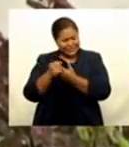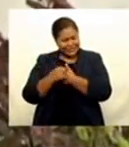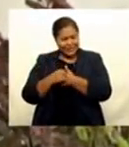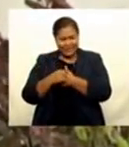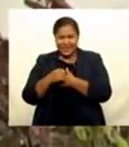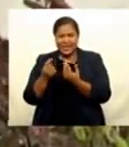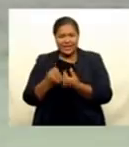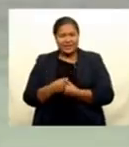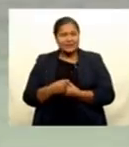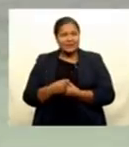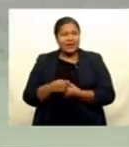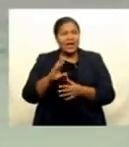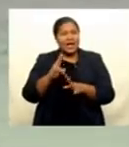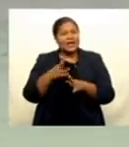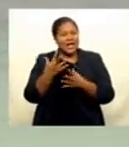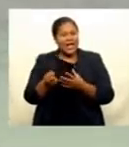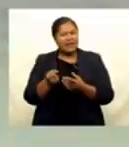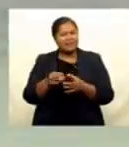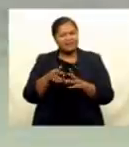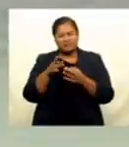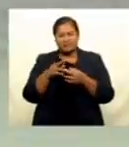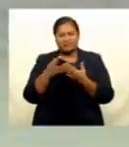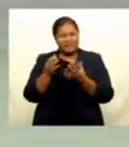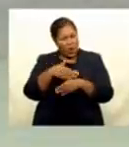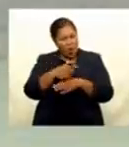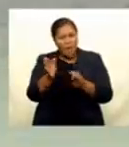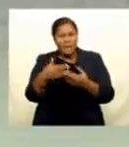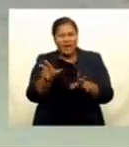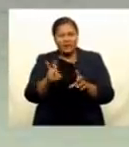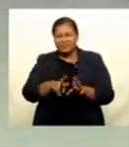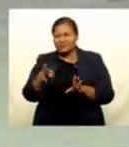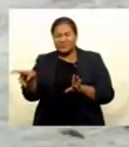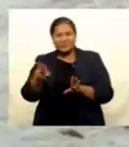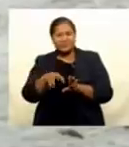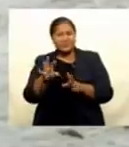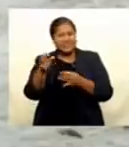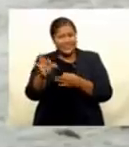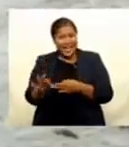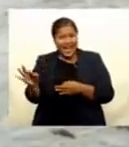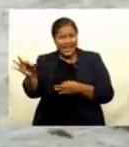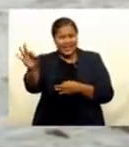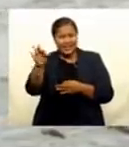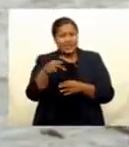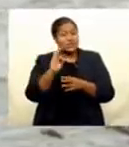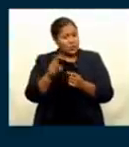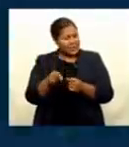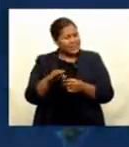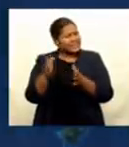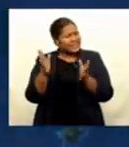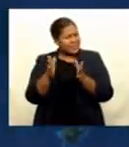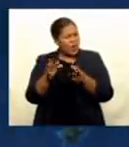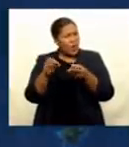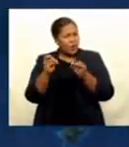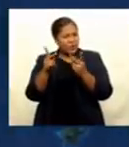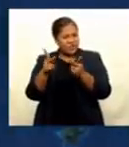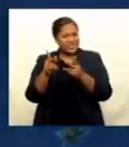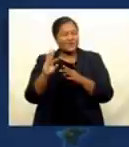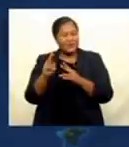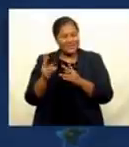and prompted relaxing maritime movements. This turns out as a small window of opportunity for some. And